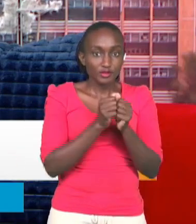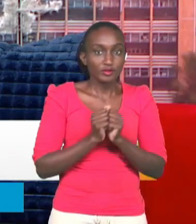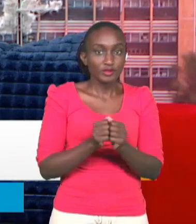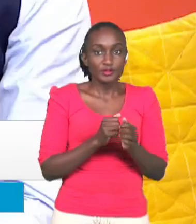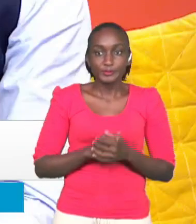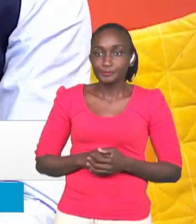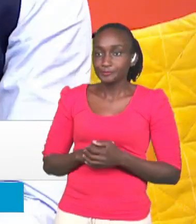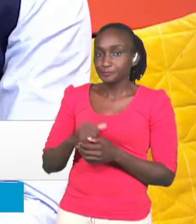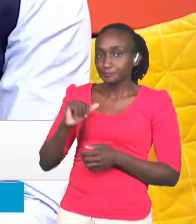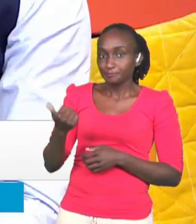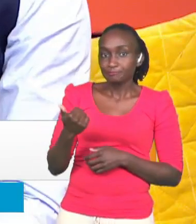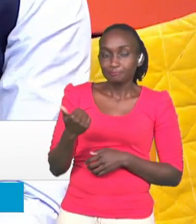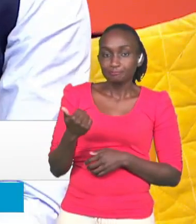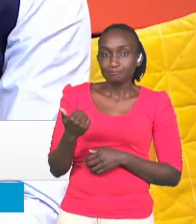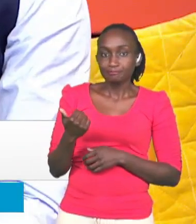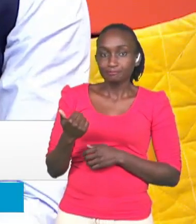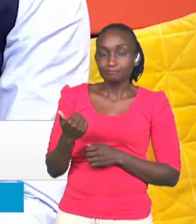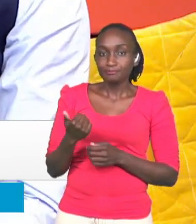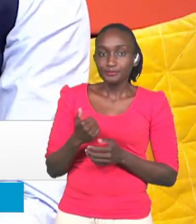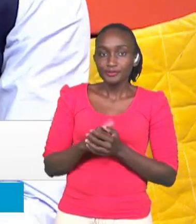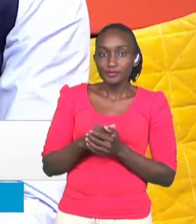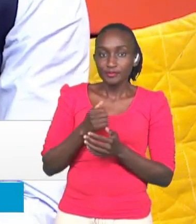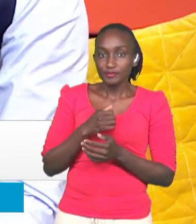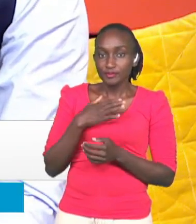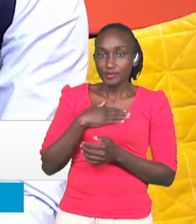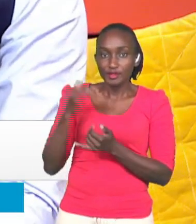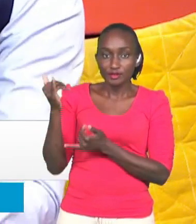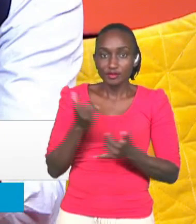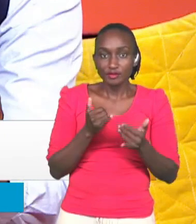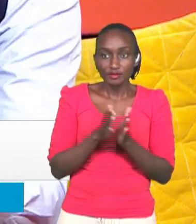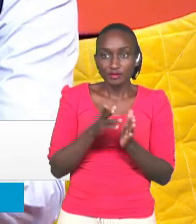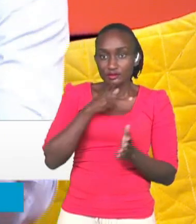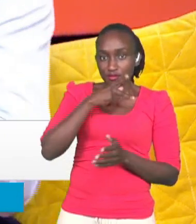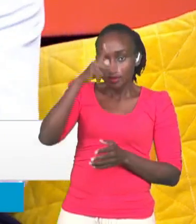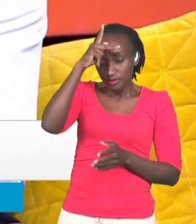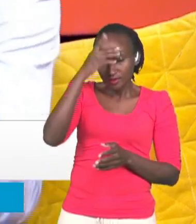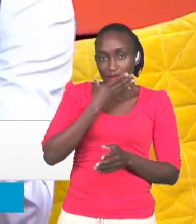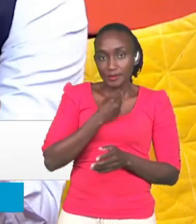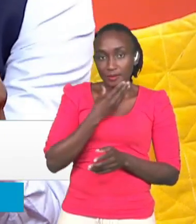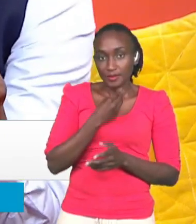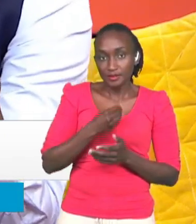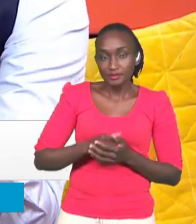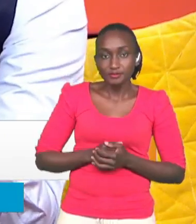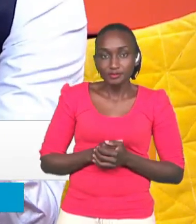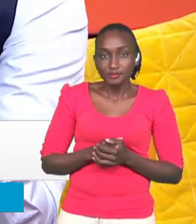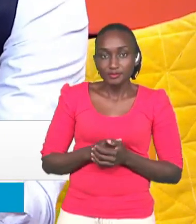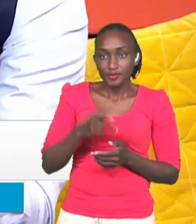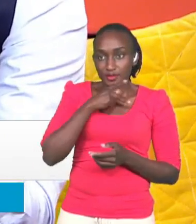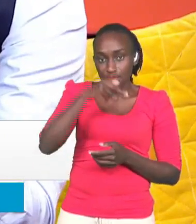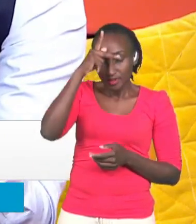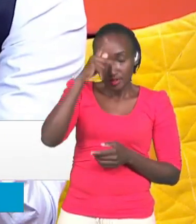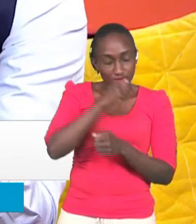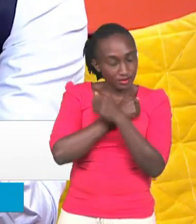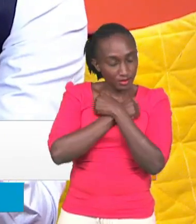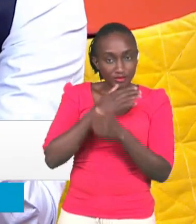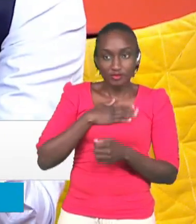There's another one here from Faith Kiza. I was introduced to his parents. That's on Facebook. I was introduced to his parents, and his parents liked me. And